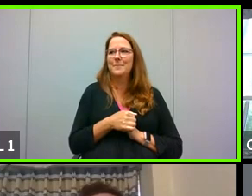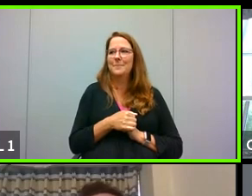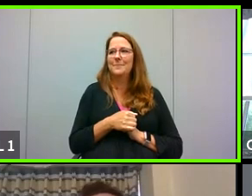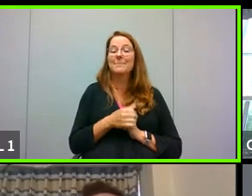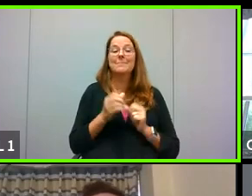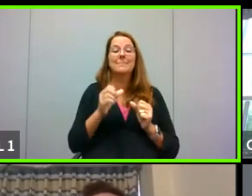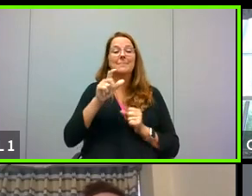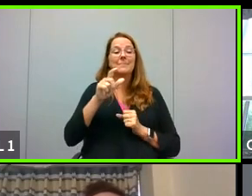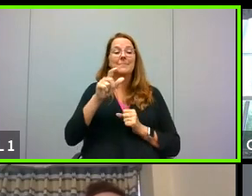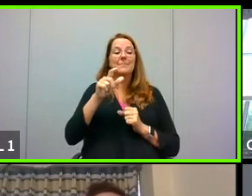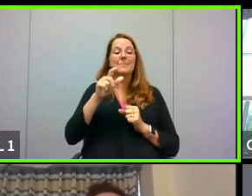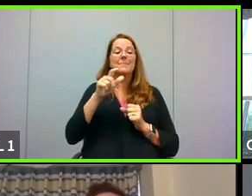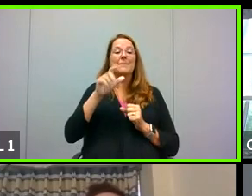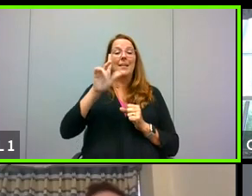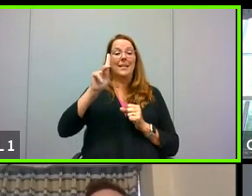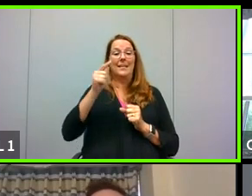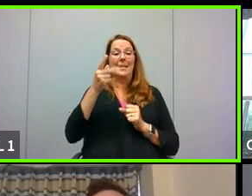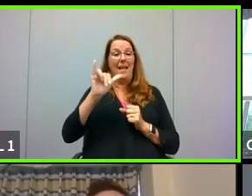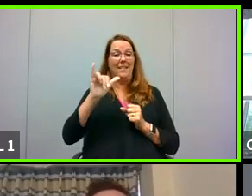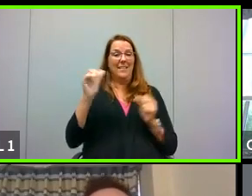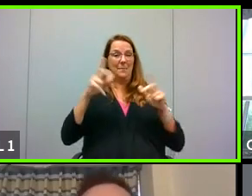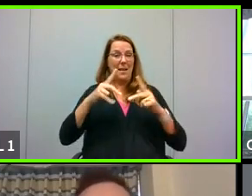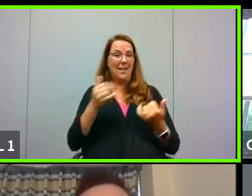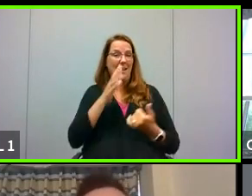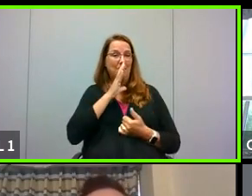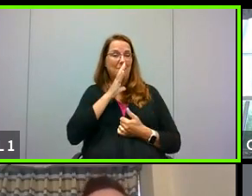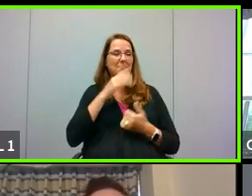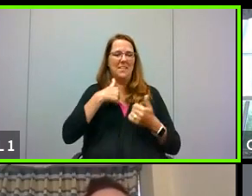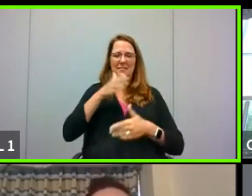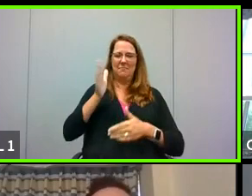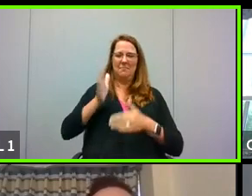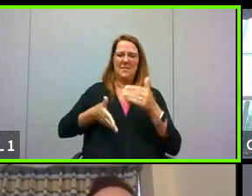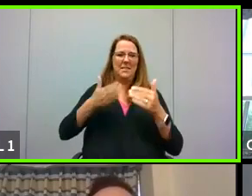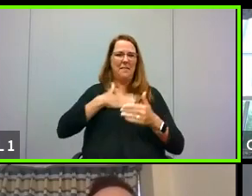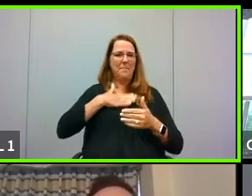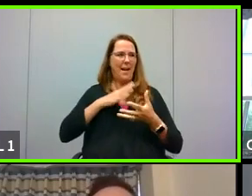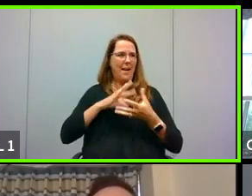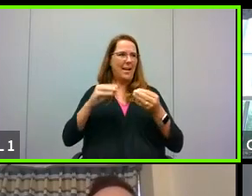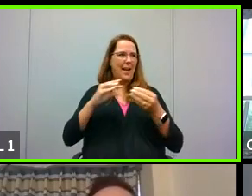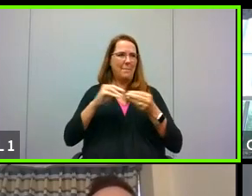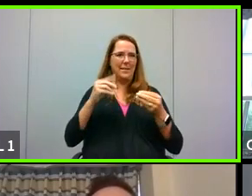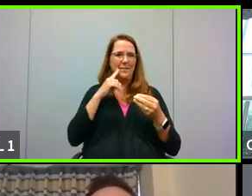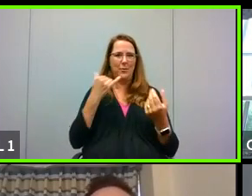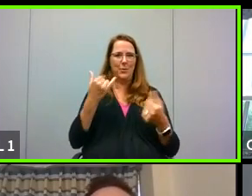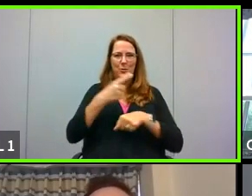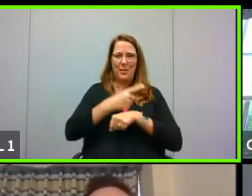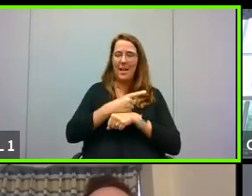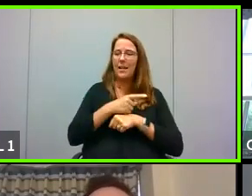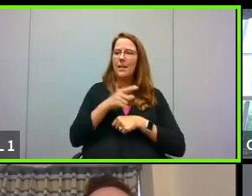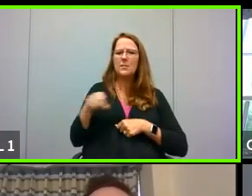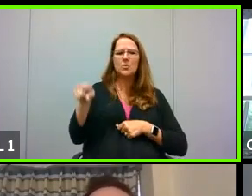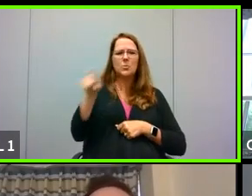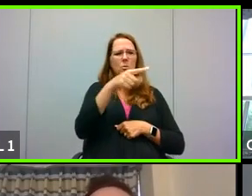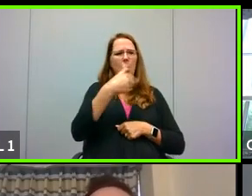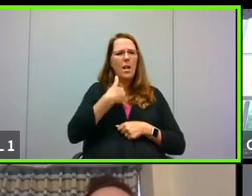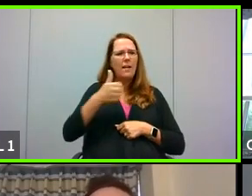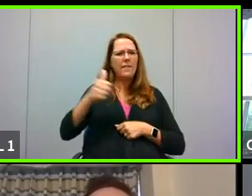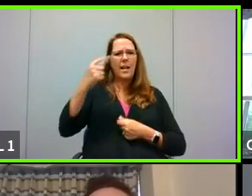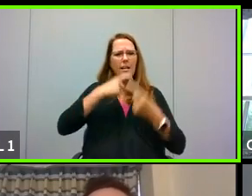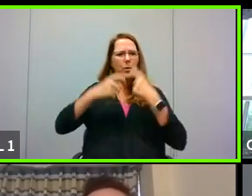Okay, so this is Kathy back. That's the end of my comments for today. Do you all have any questions for